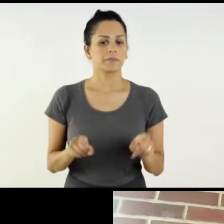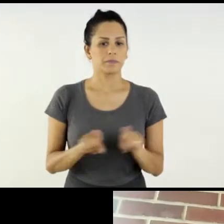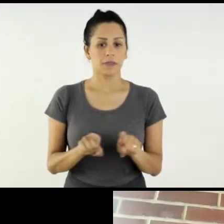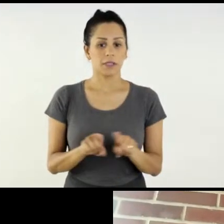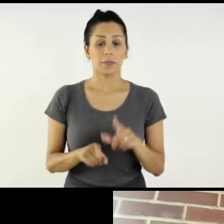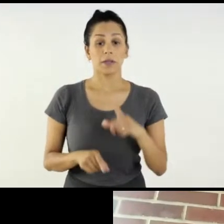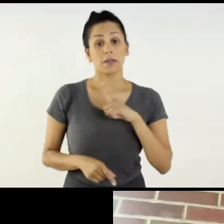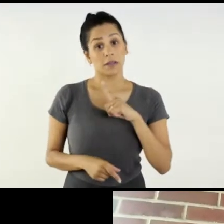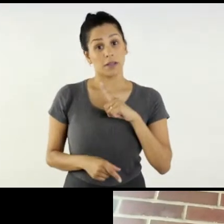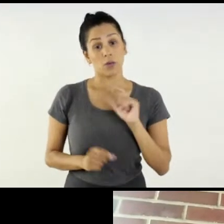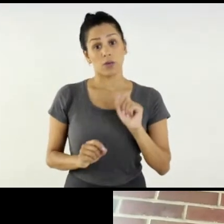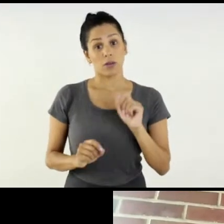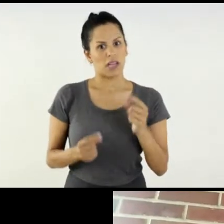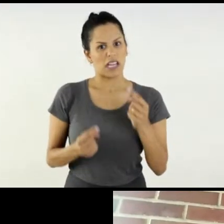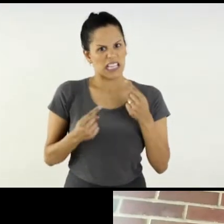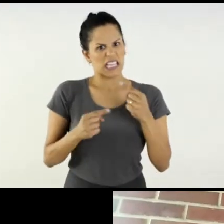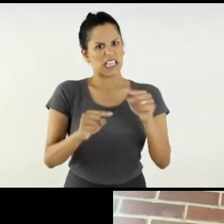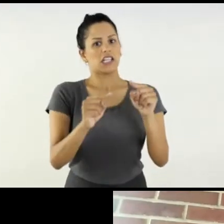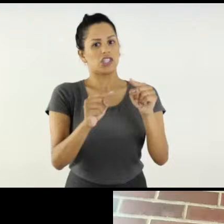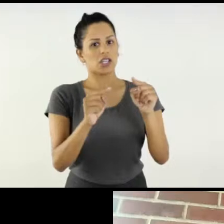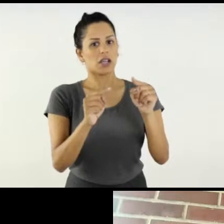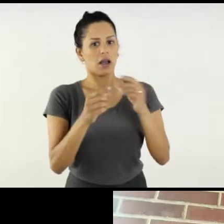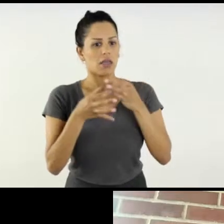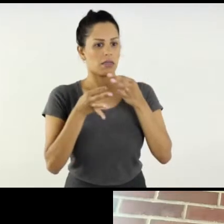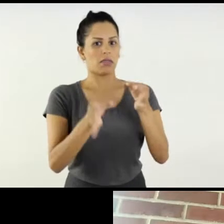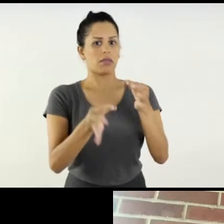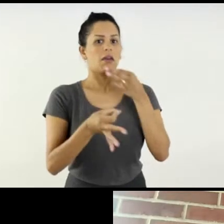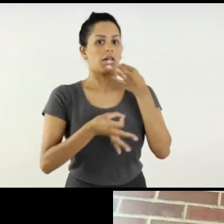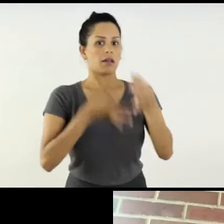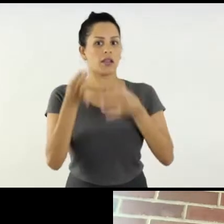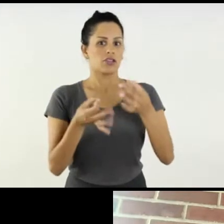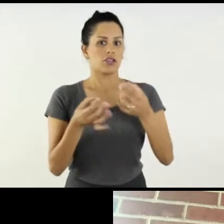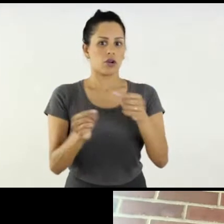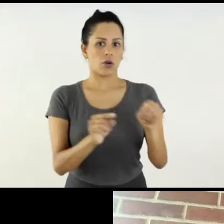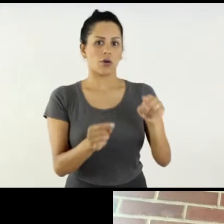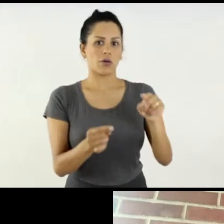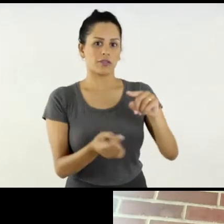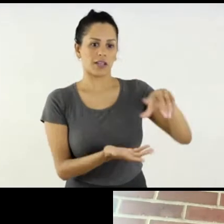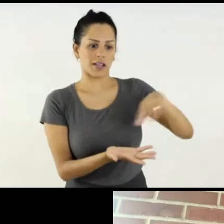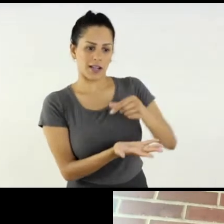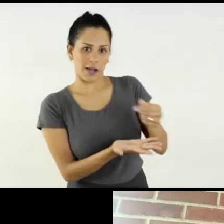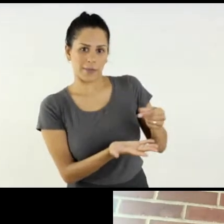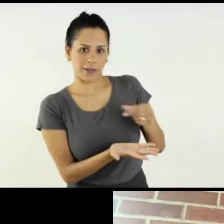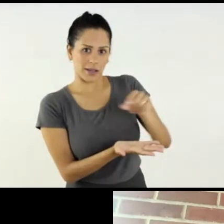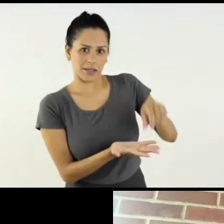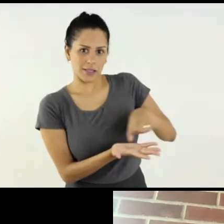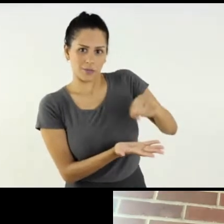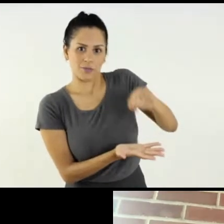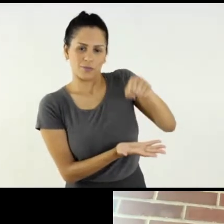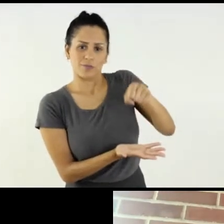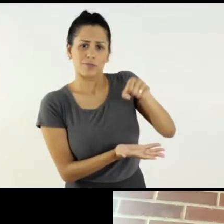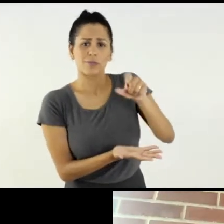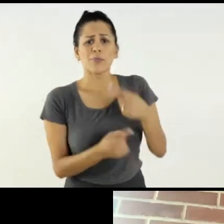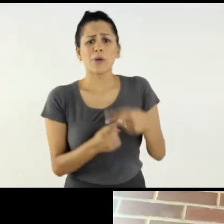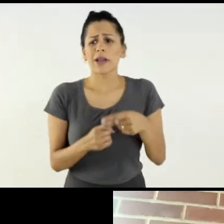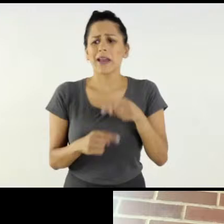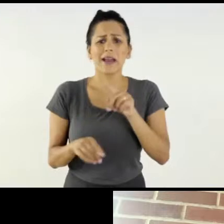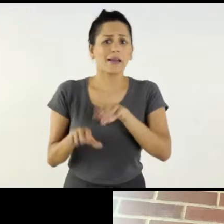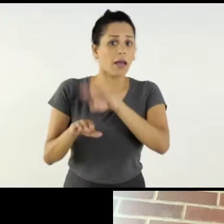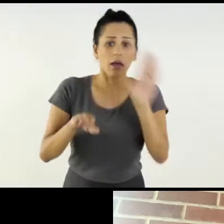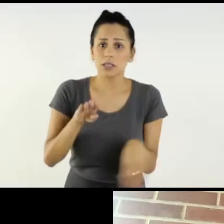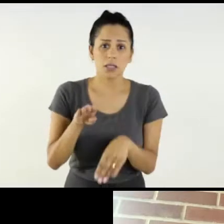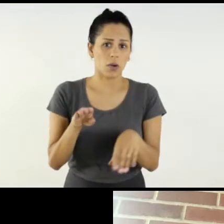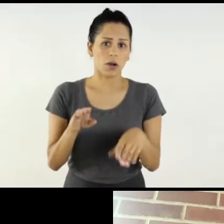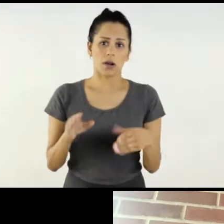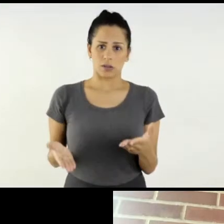Because historically it is grounded in an unequal division of production, the bourgeois institution of marriage and